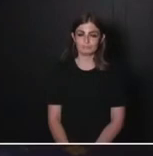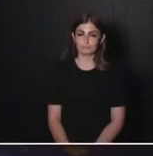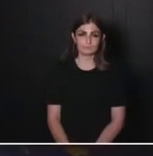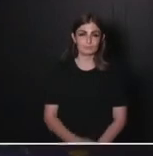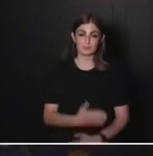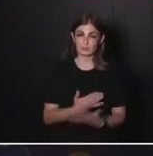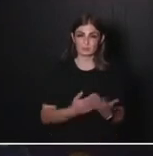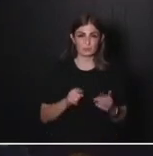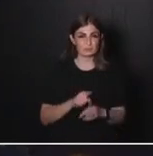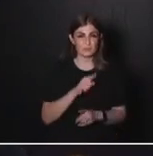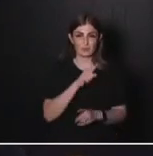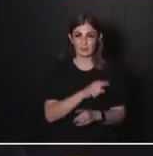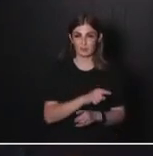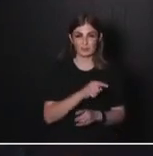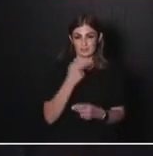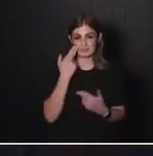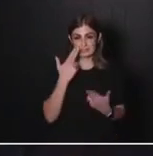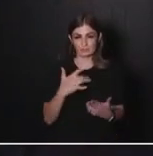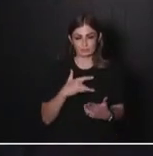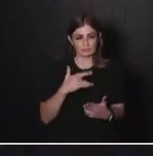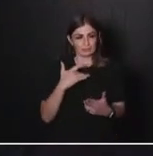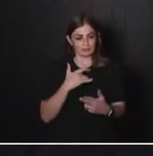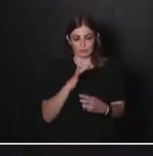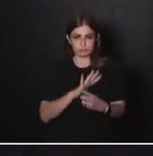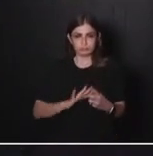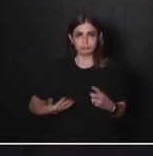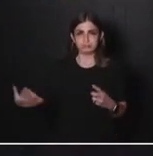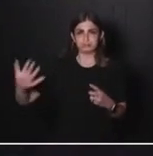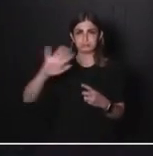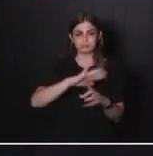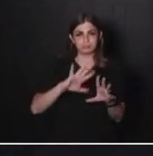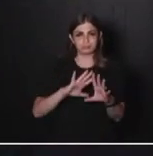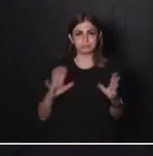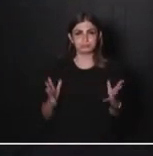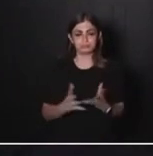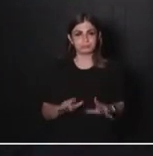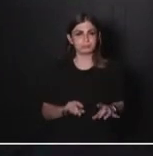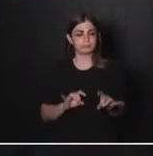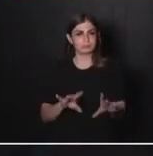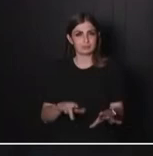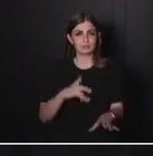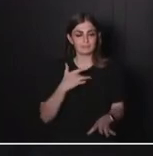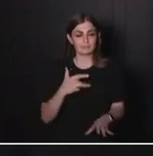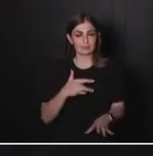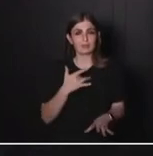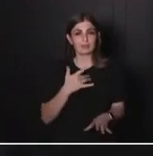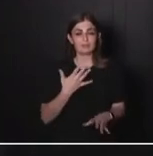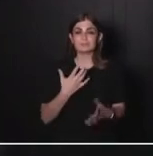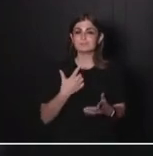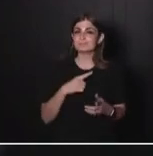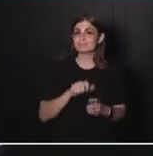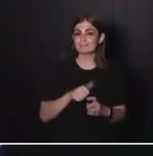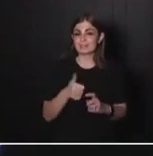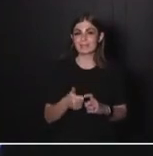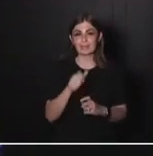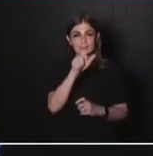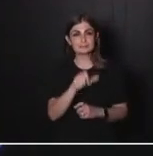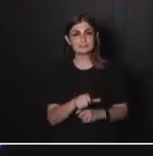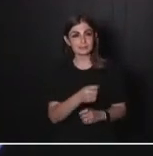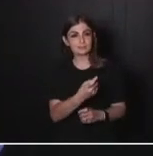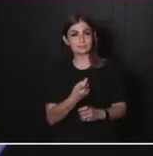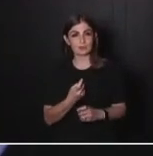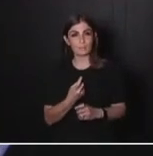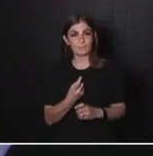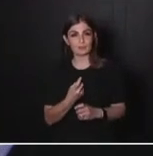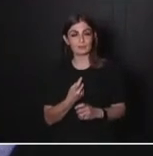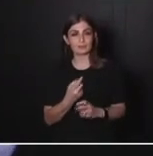Stories like these naturally resonated across the globe. And that's where we find our next guest this evening, who's joining